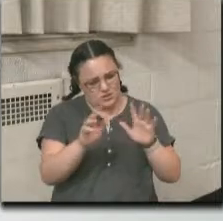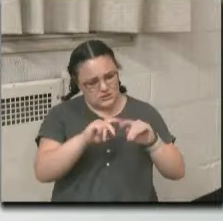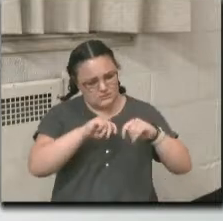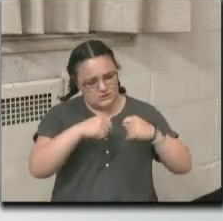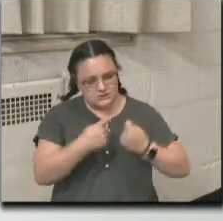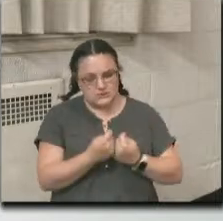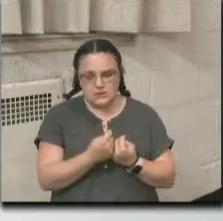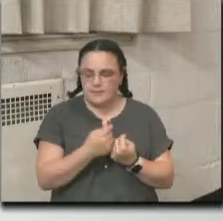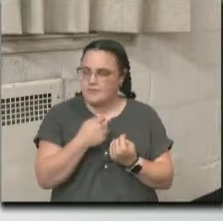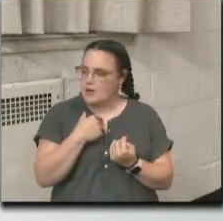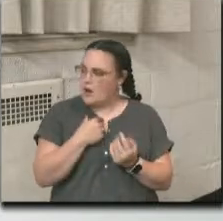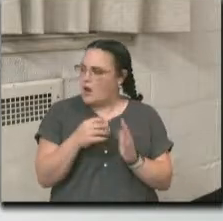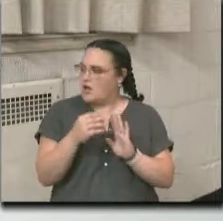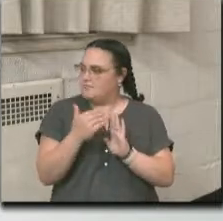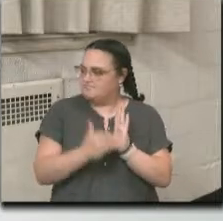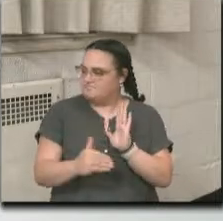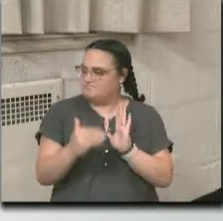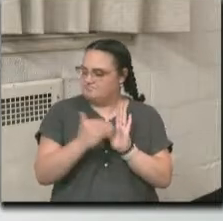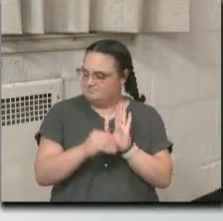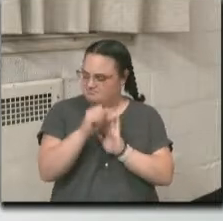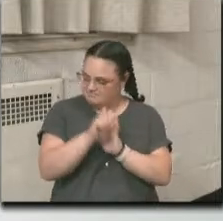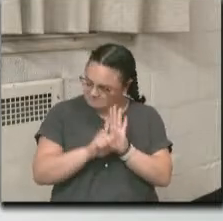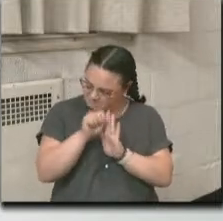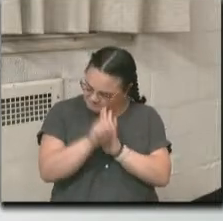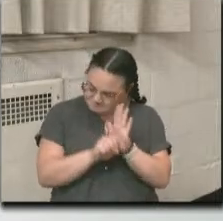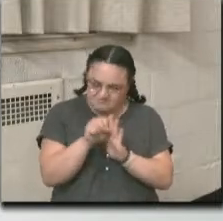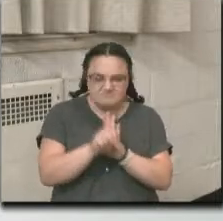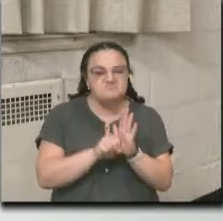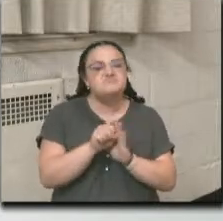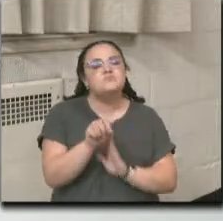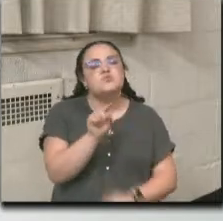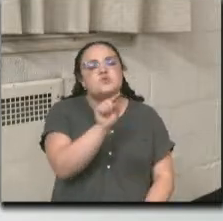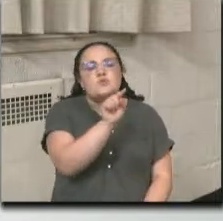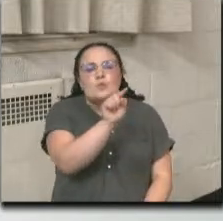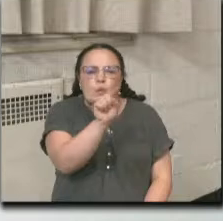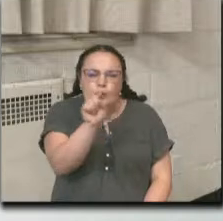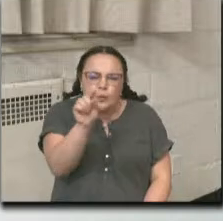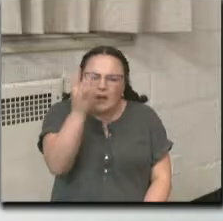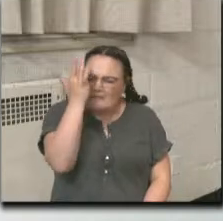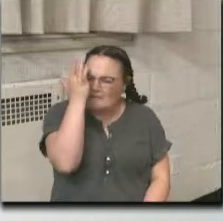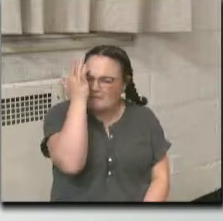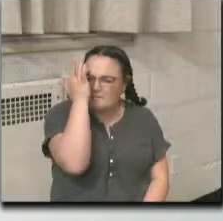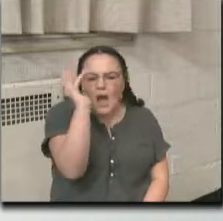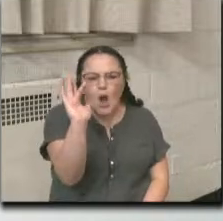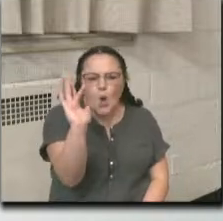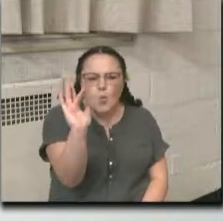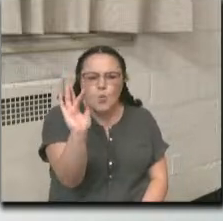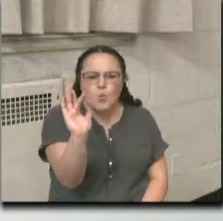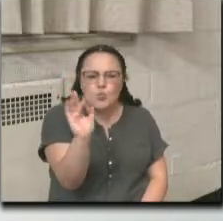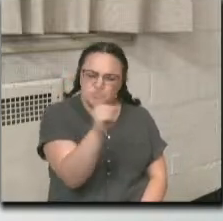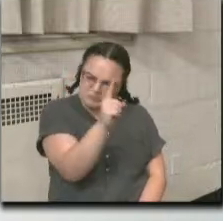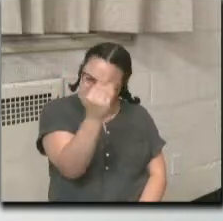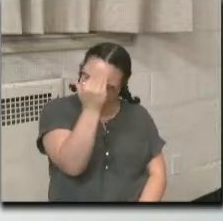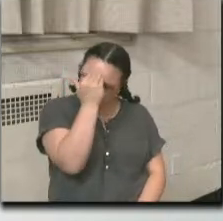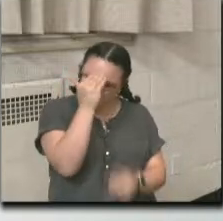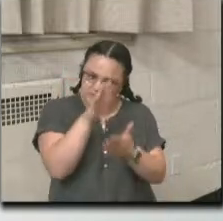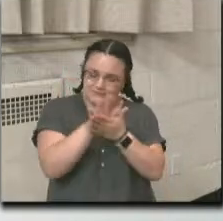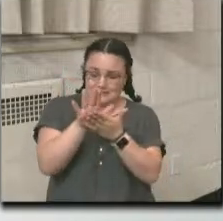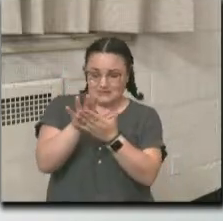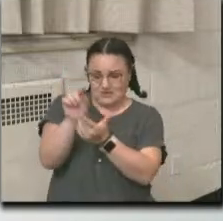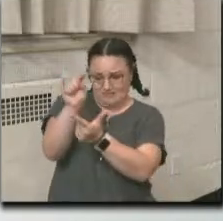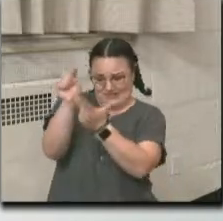have said consistently, you are smart. You know what this system